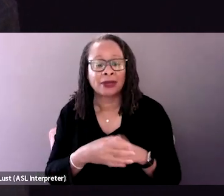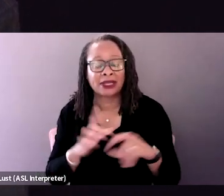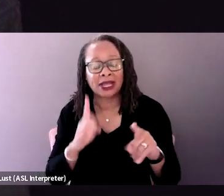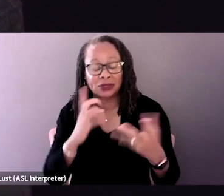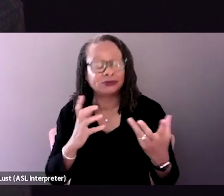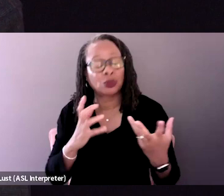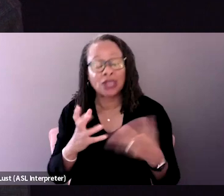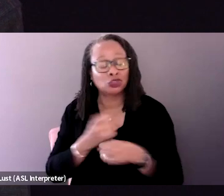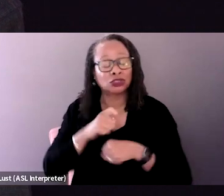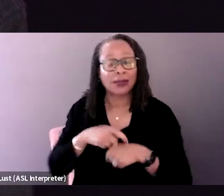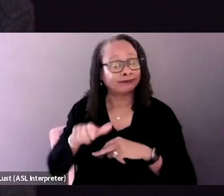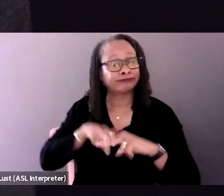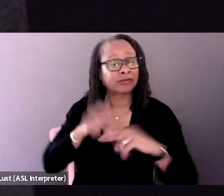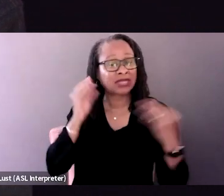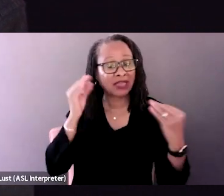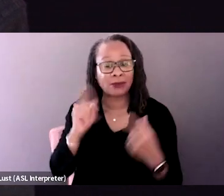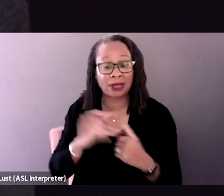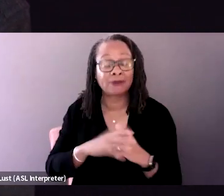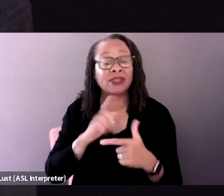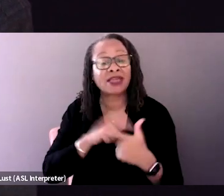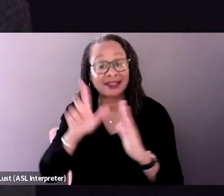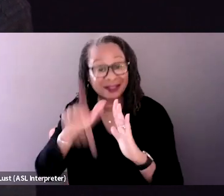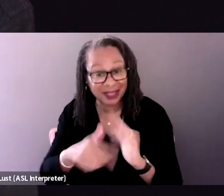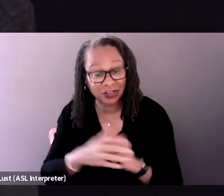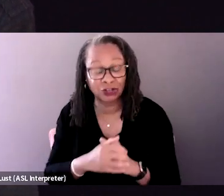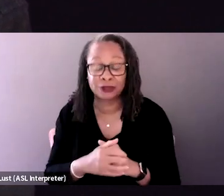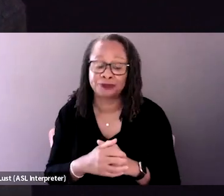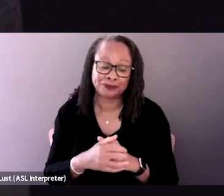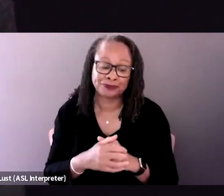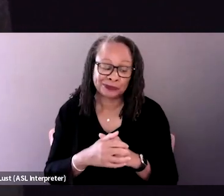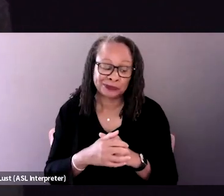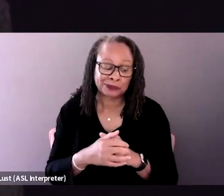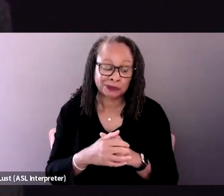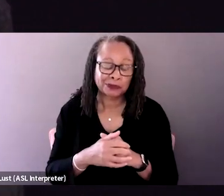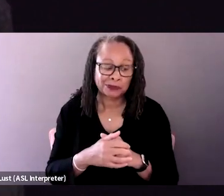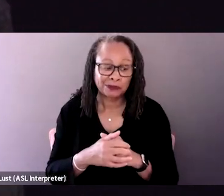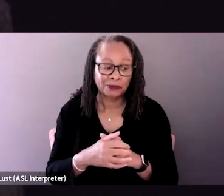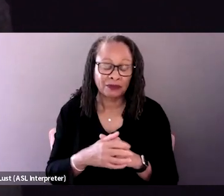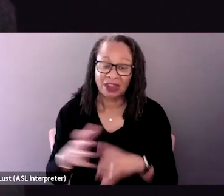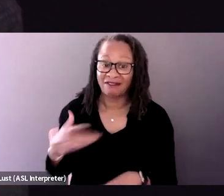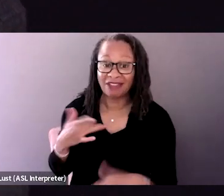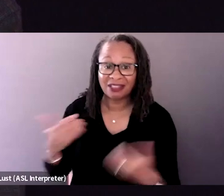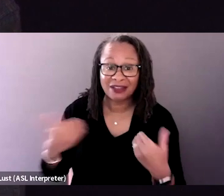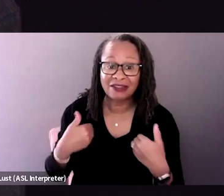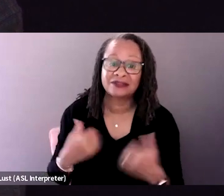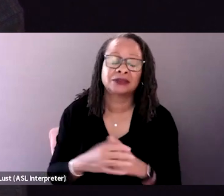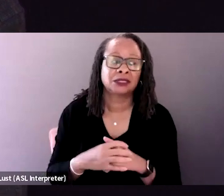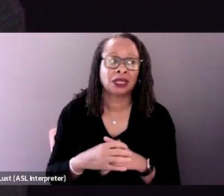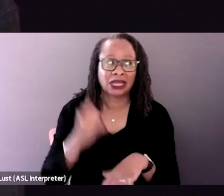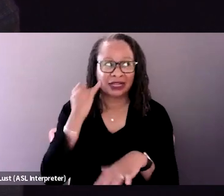about it. And eventually I came to this feeling, really, that if I